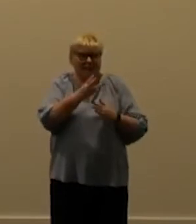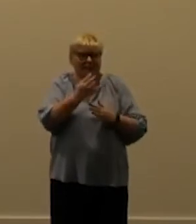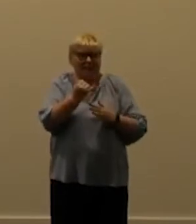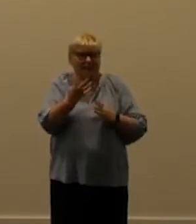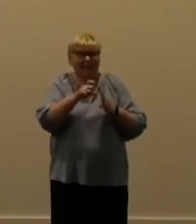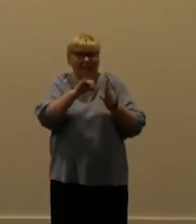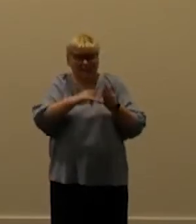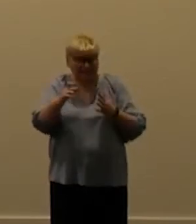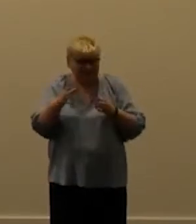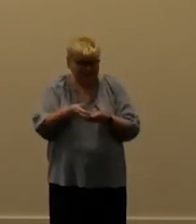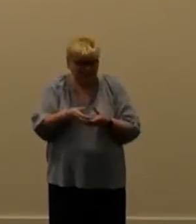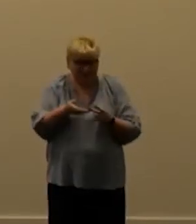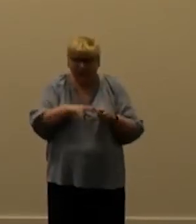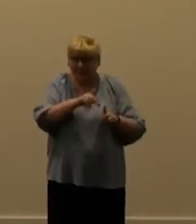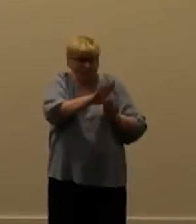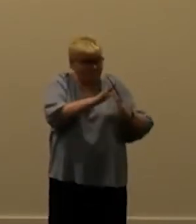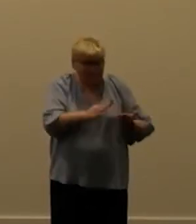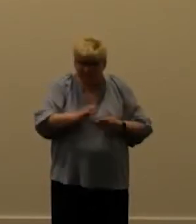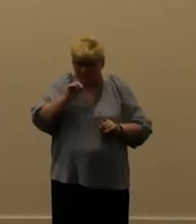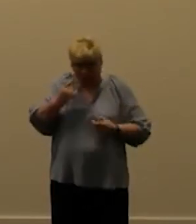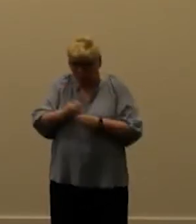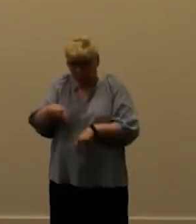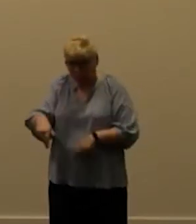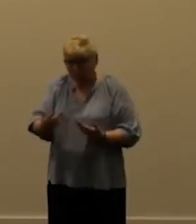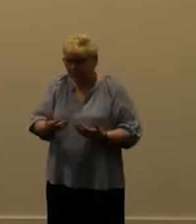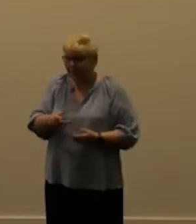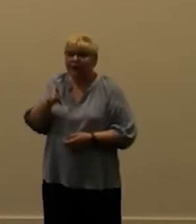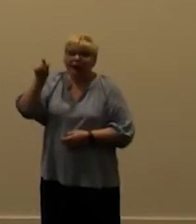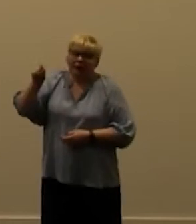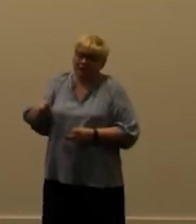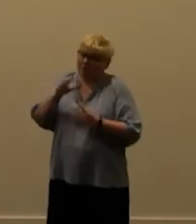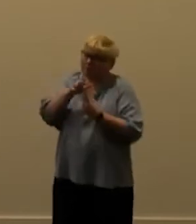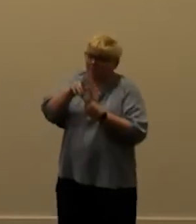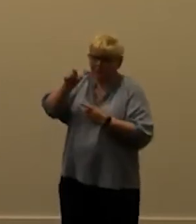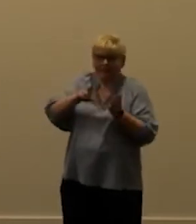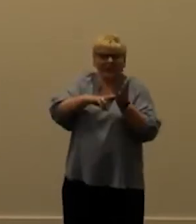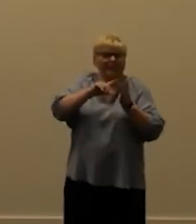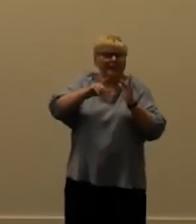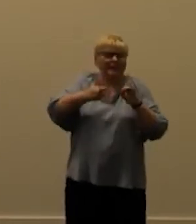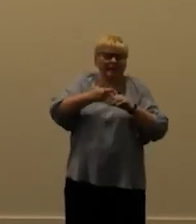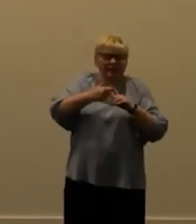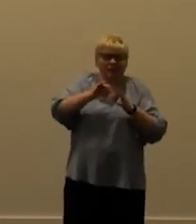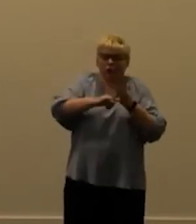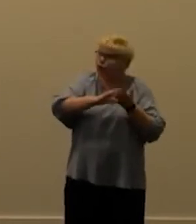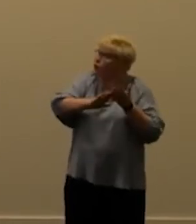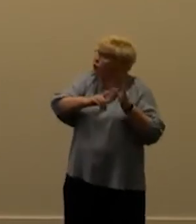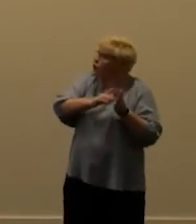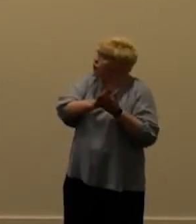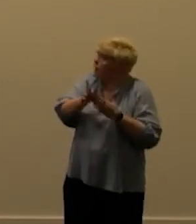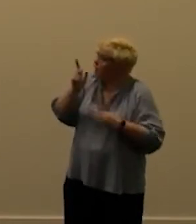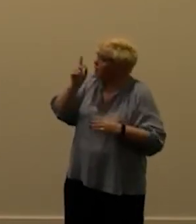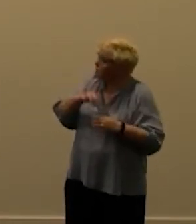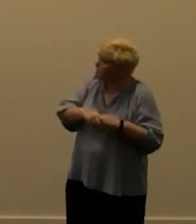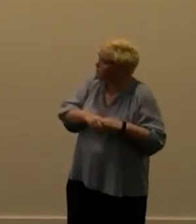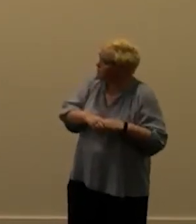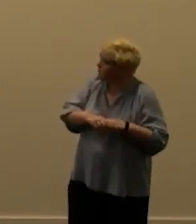team. Without them, none of this would be possible. The main man, and he's going to have to forgive me, but Nick Charblos, I'm